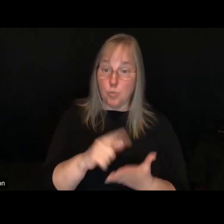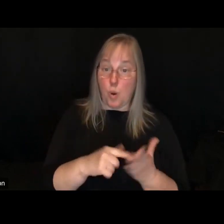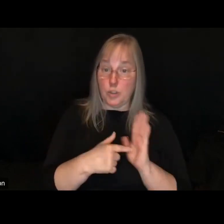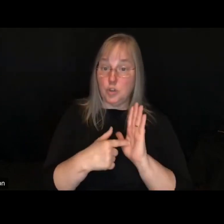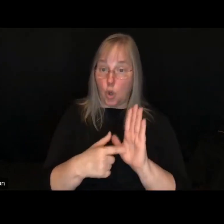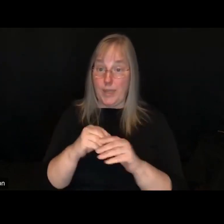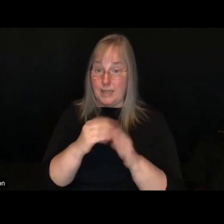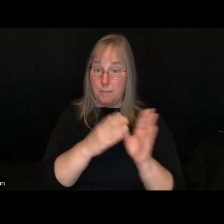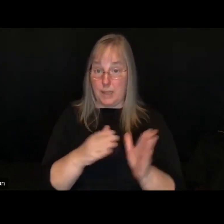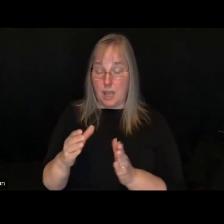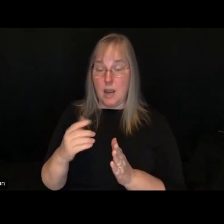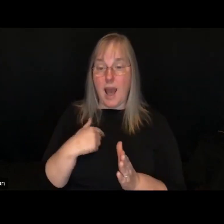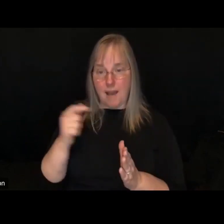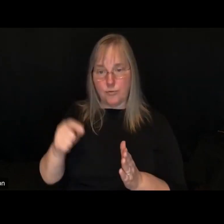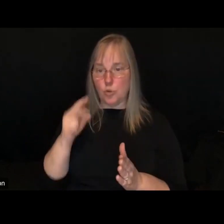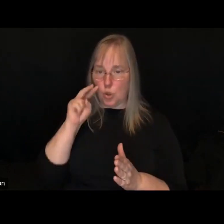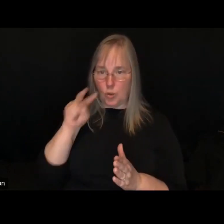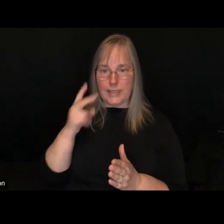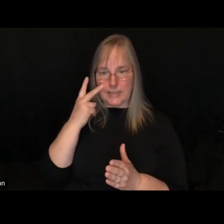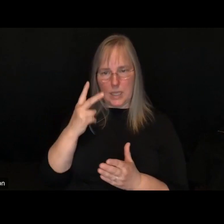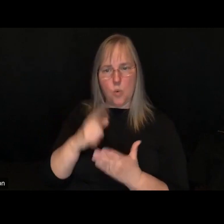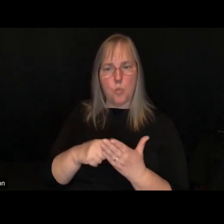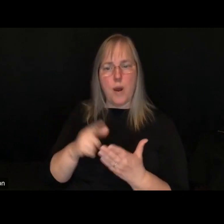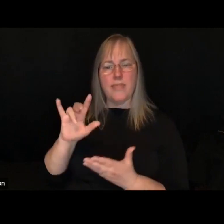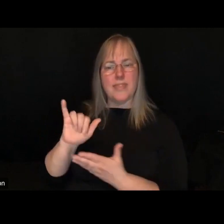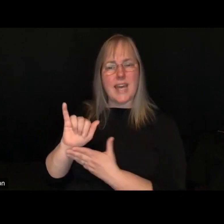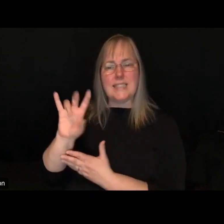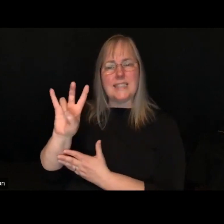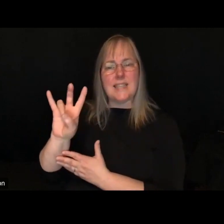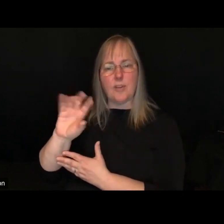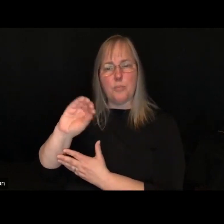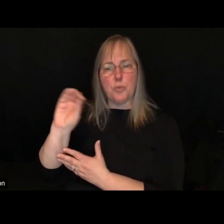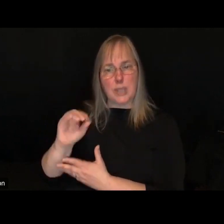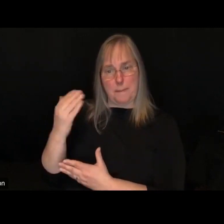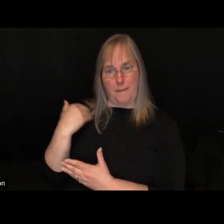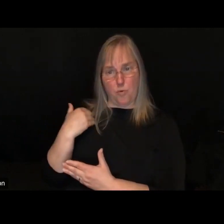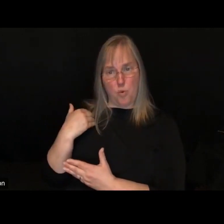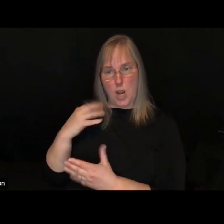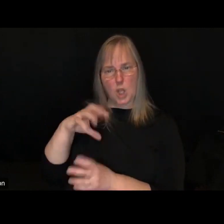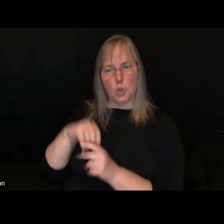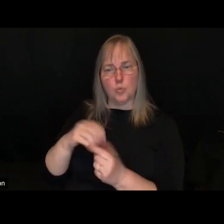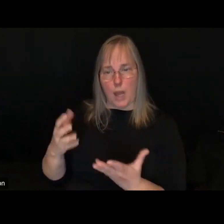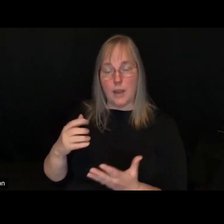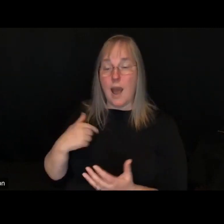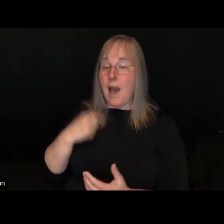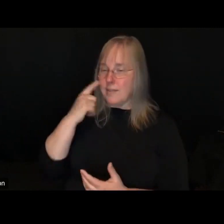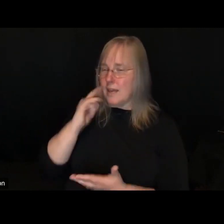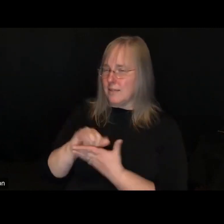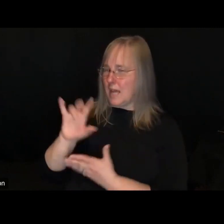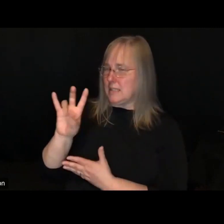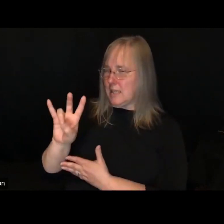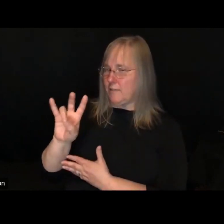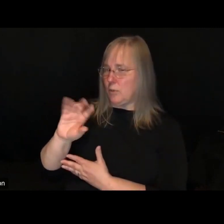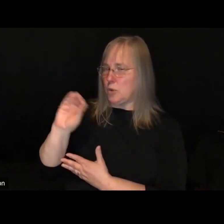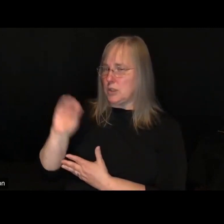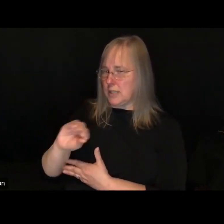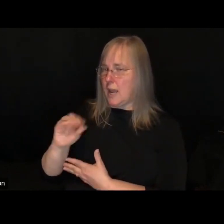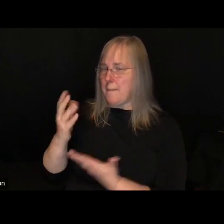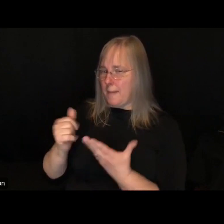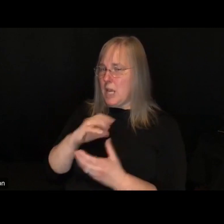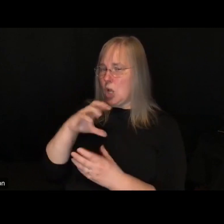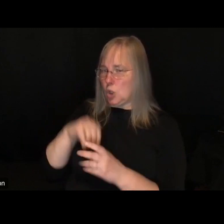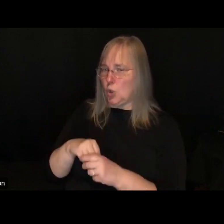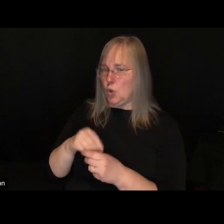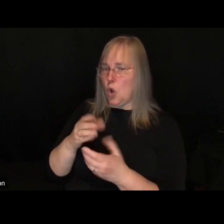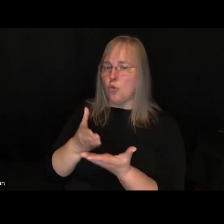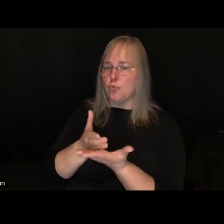to look to see what was included in that 7% before. I think that 7% may have included some right-of-ways in that